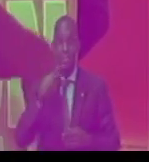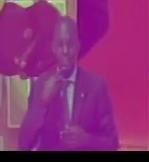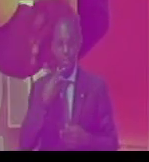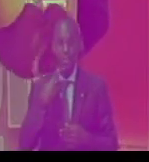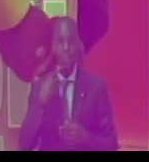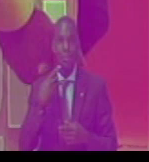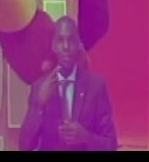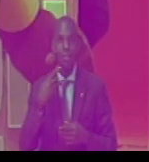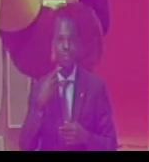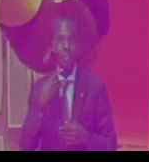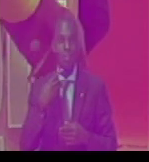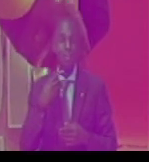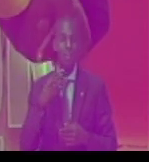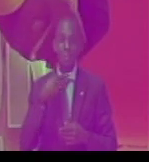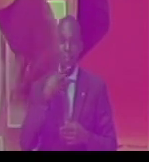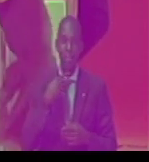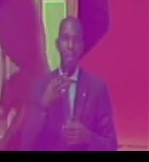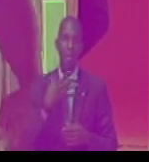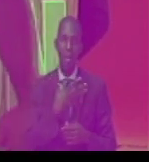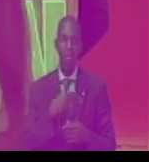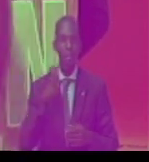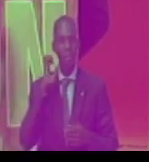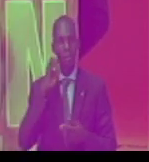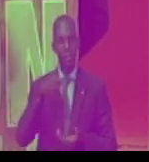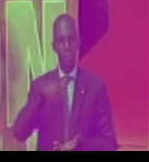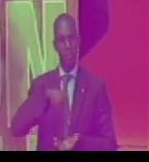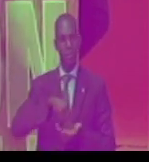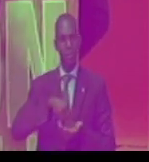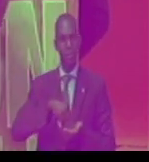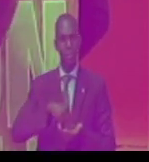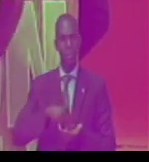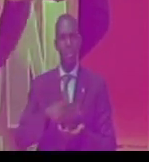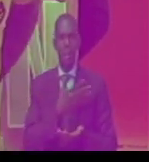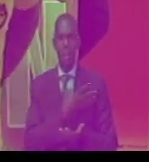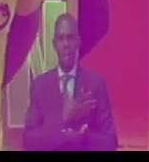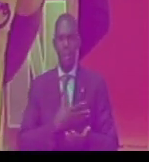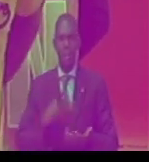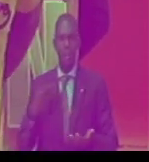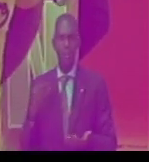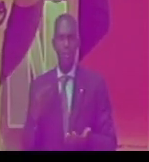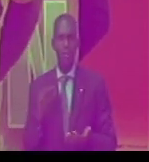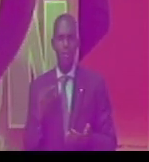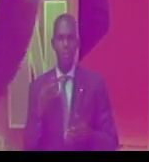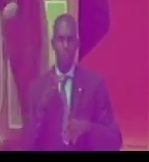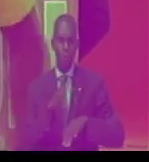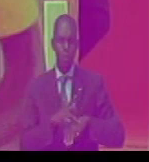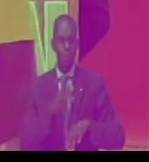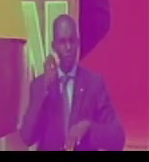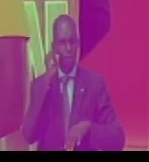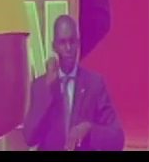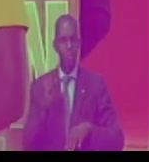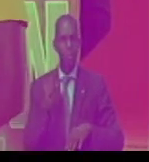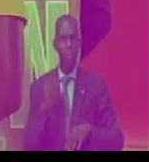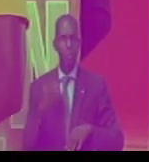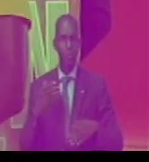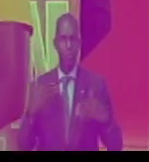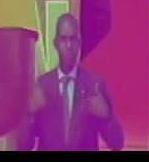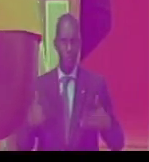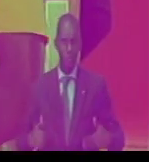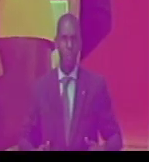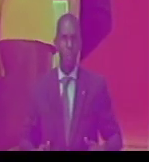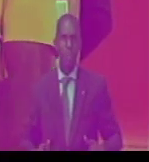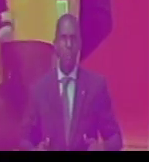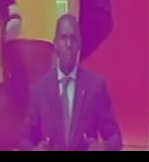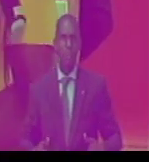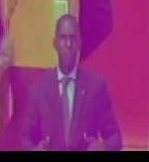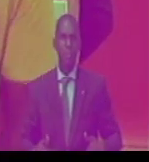before Daddy would declare, so we stand up, he declared, and I stand up, I felt a move from